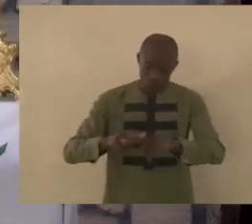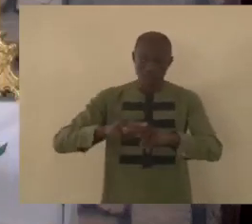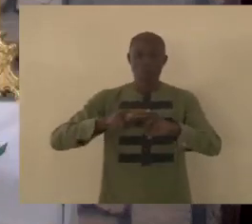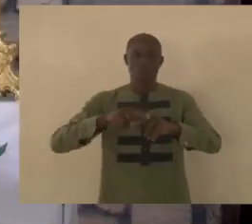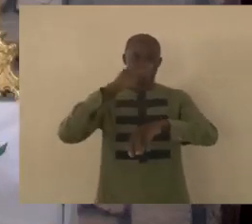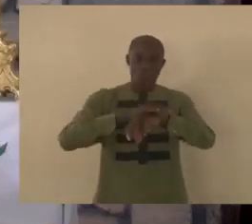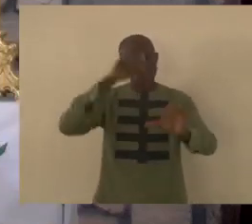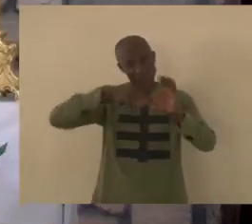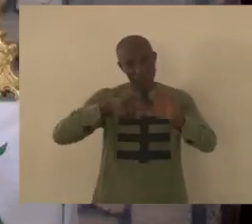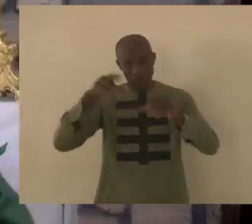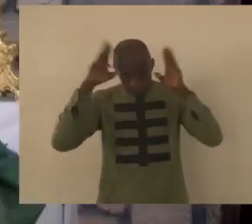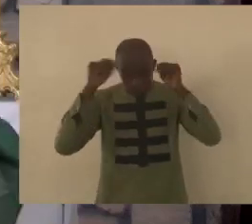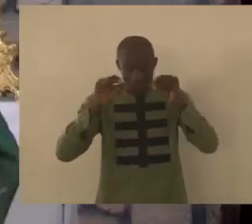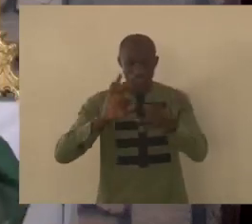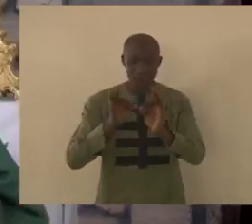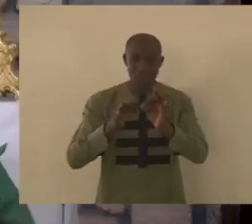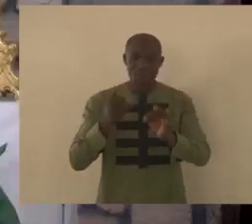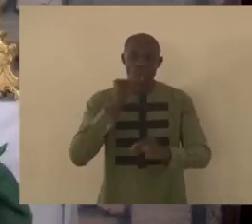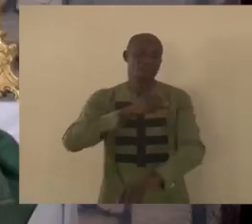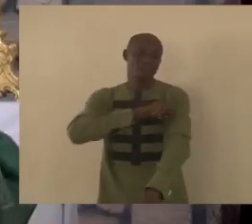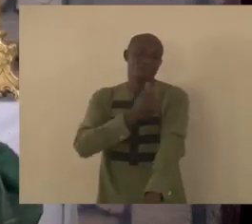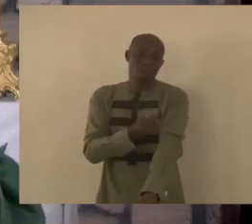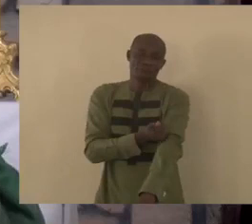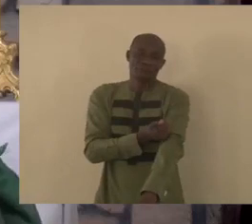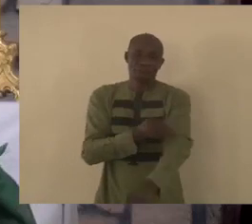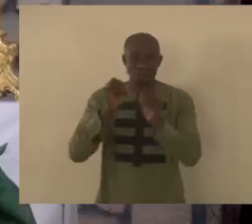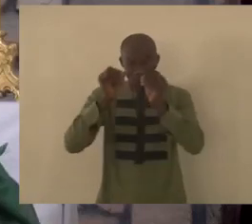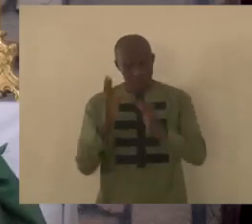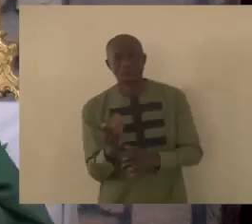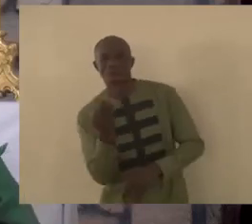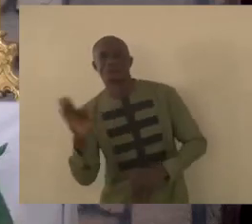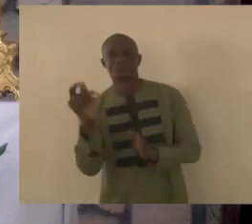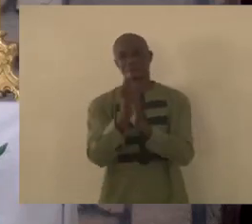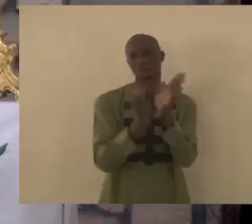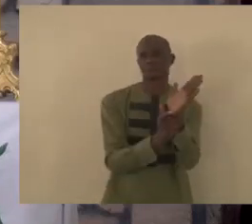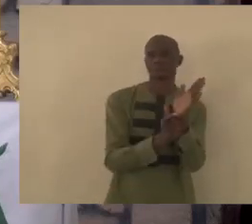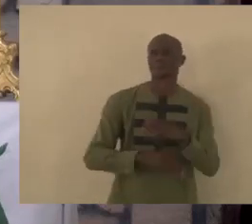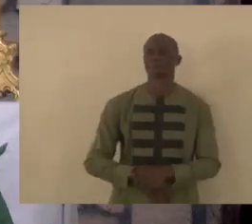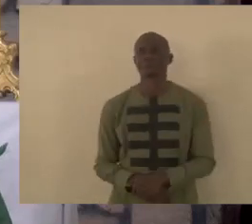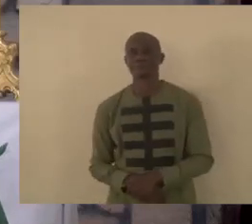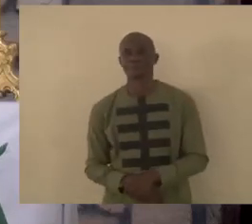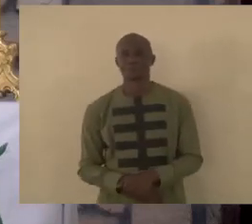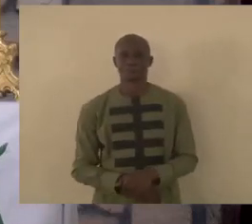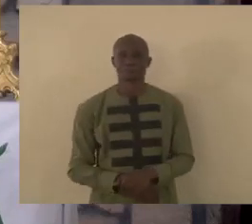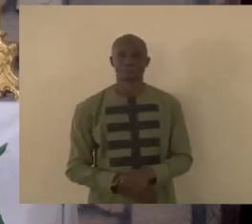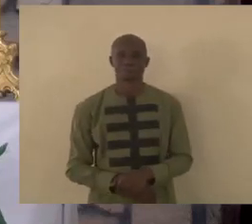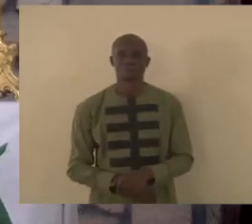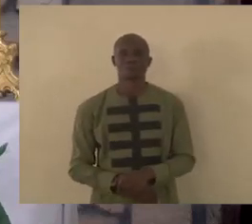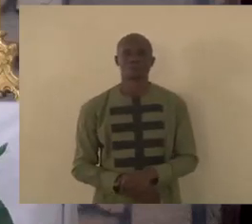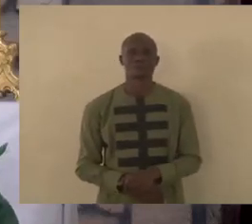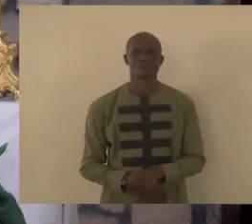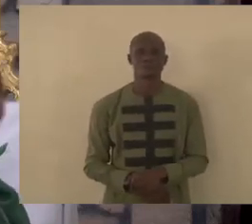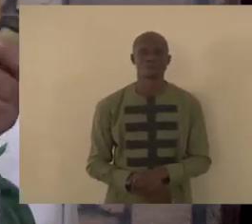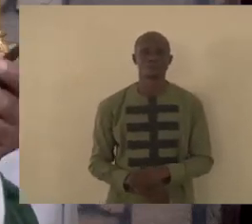on the seat of Moses and interprets, that person is the authoritative teacher of the law. Obviously,